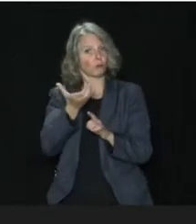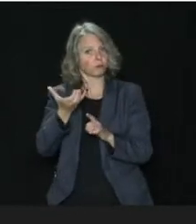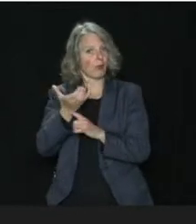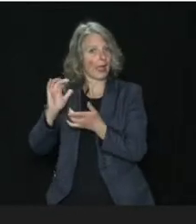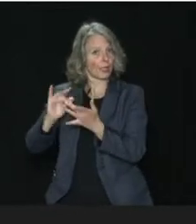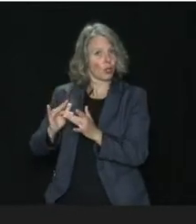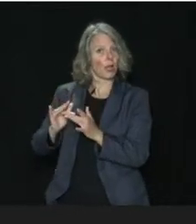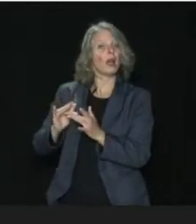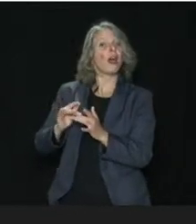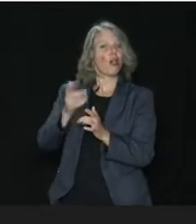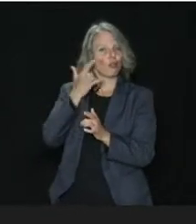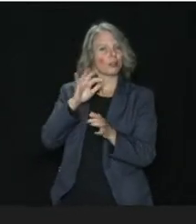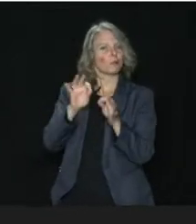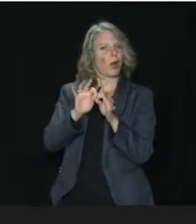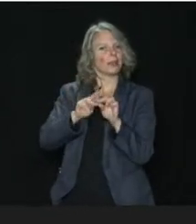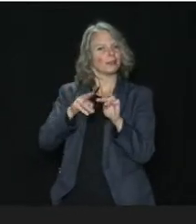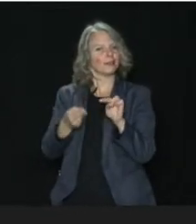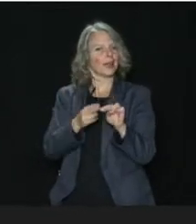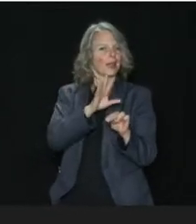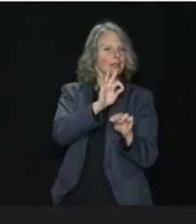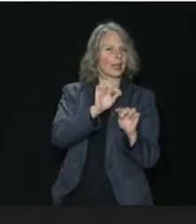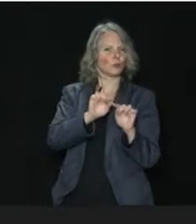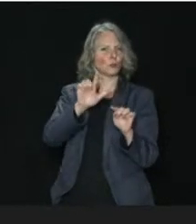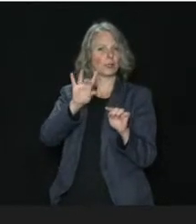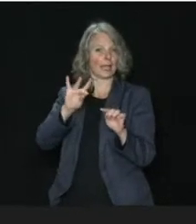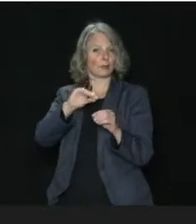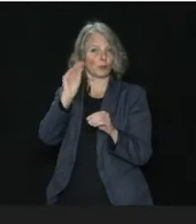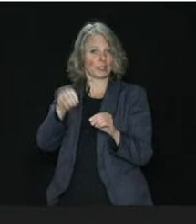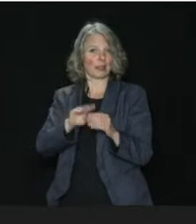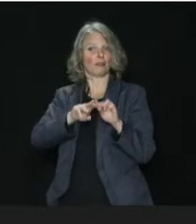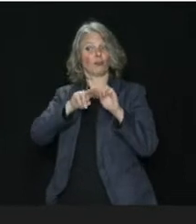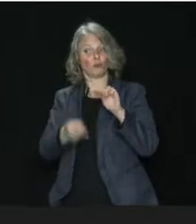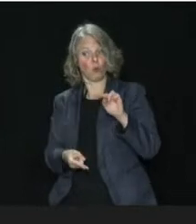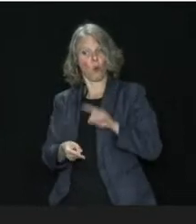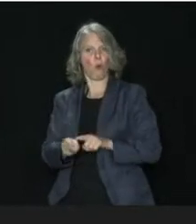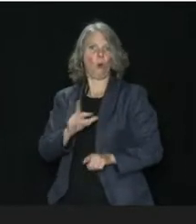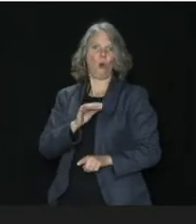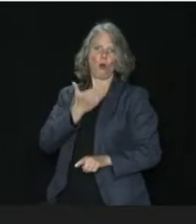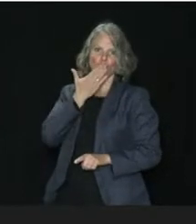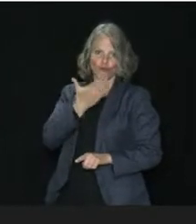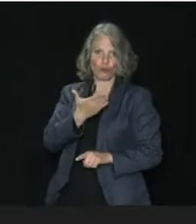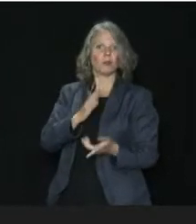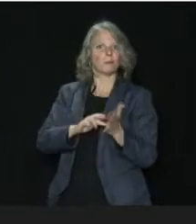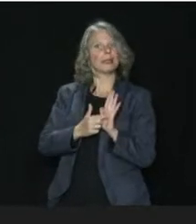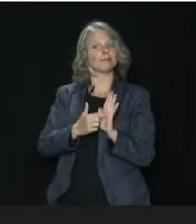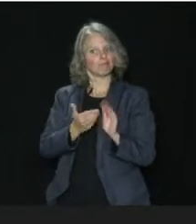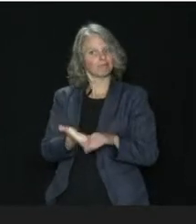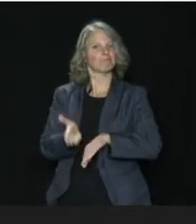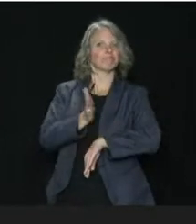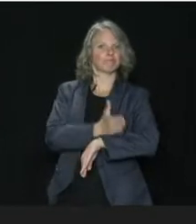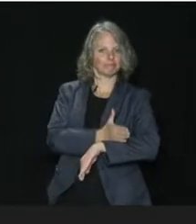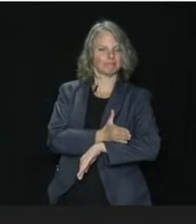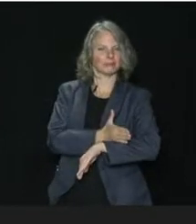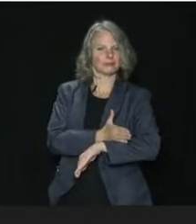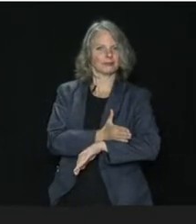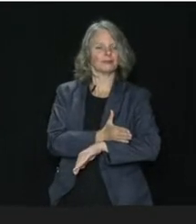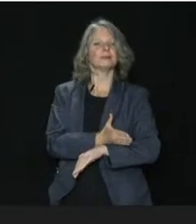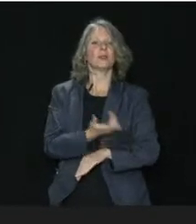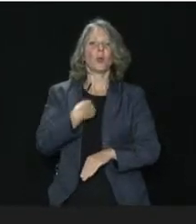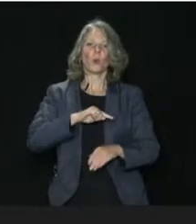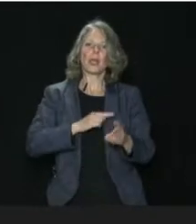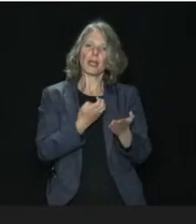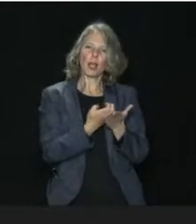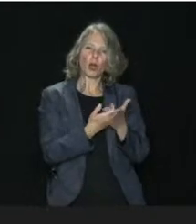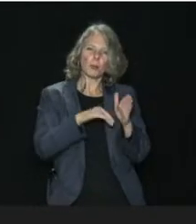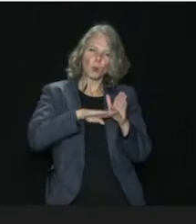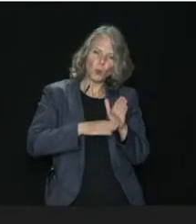down between 9 and 28%. That's encouraging news. We are on the right path. As we rebuild following